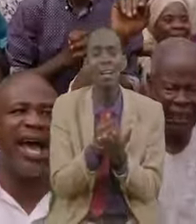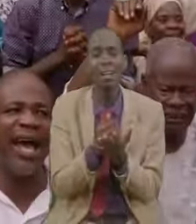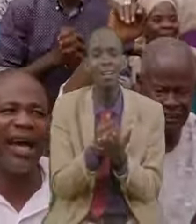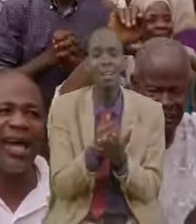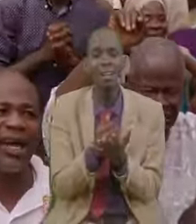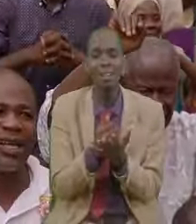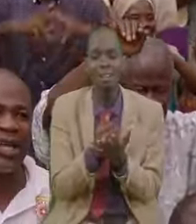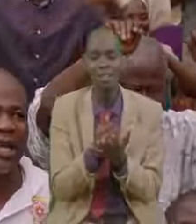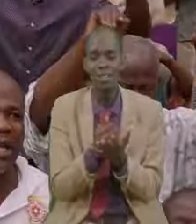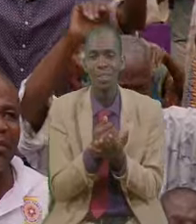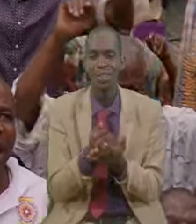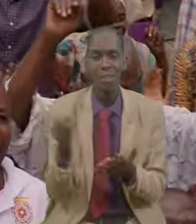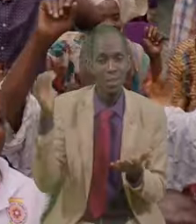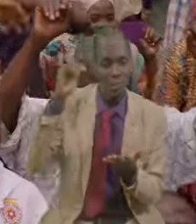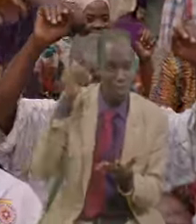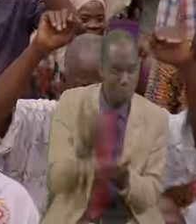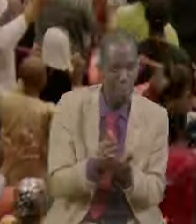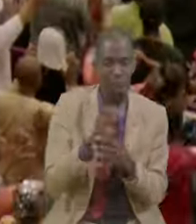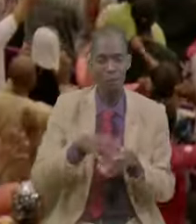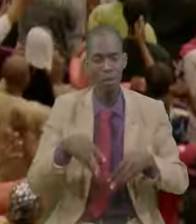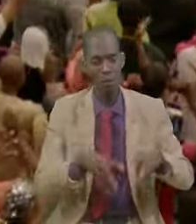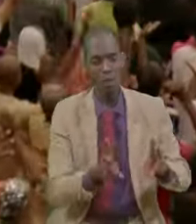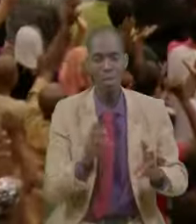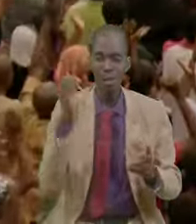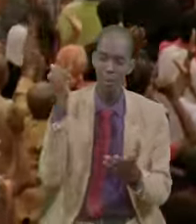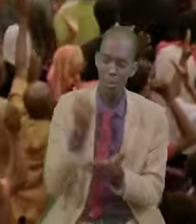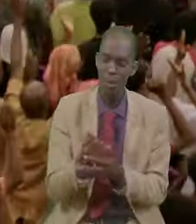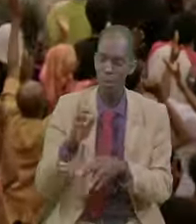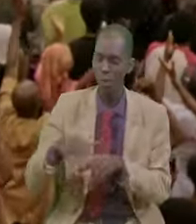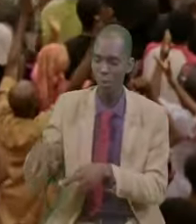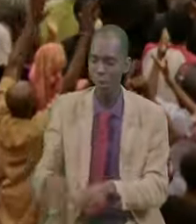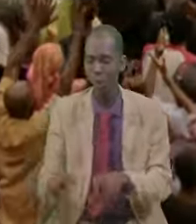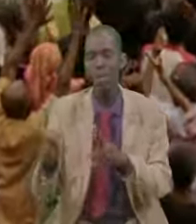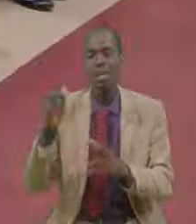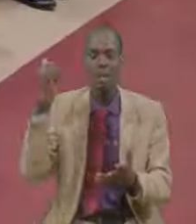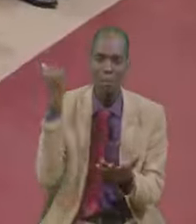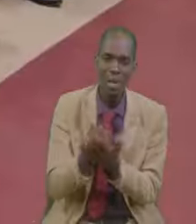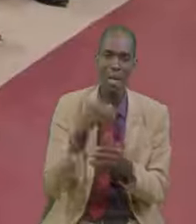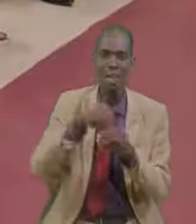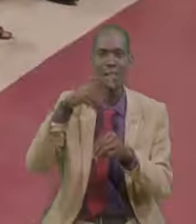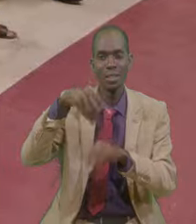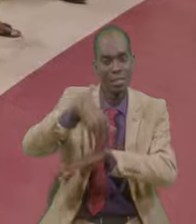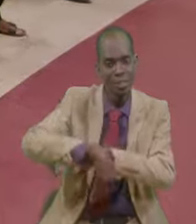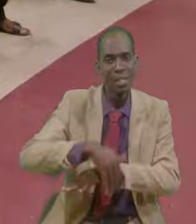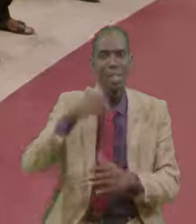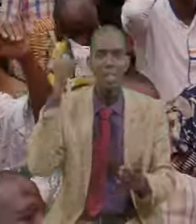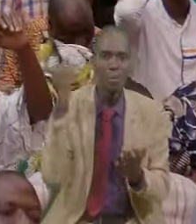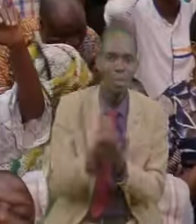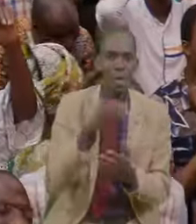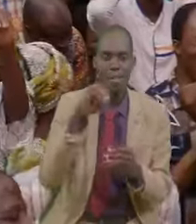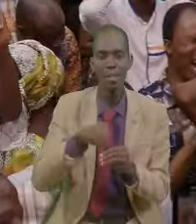Amen on the road. Amen in the way. Amen in the night. Amen in the